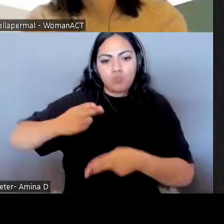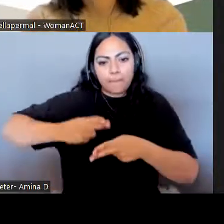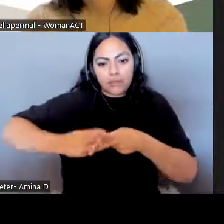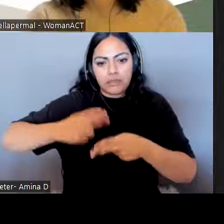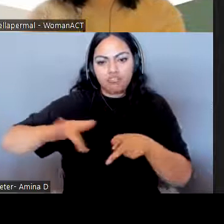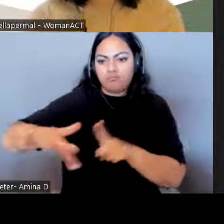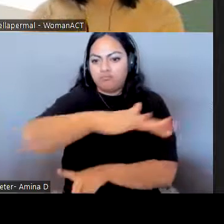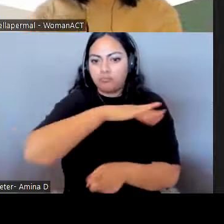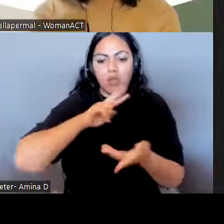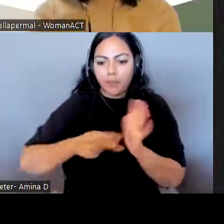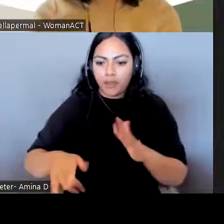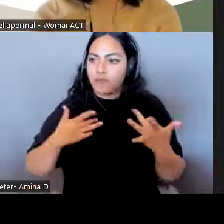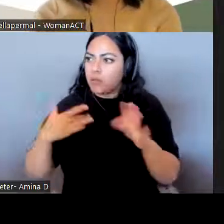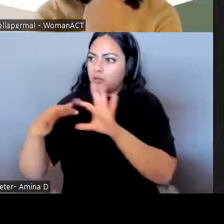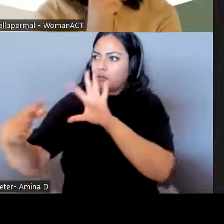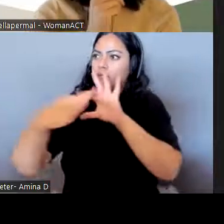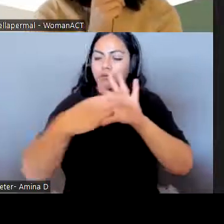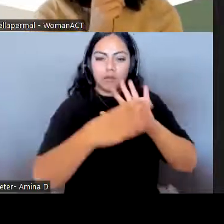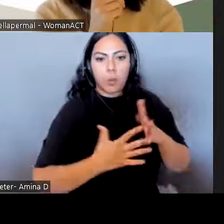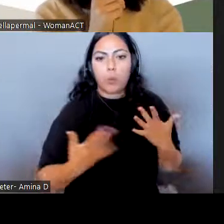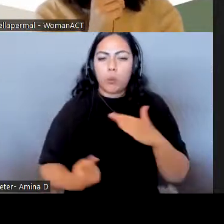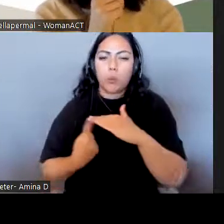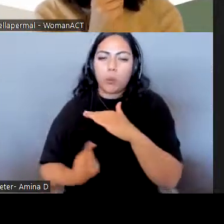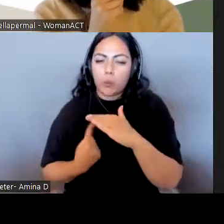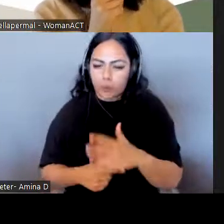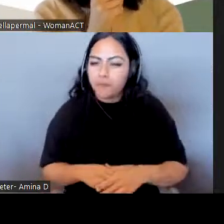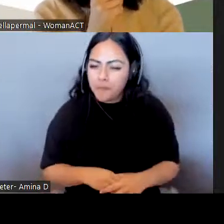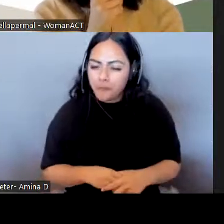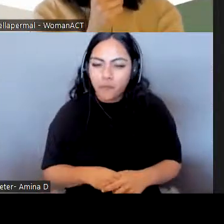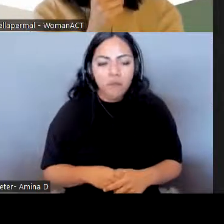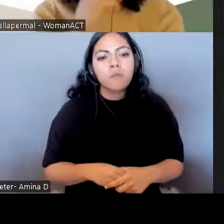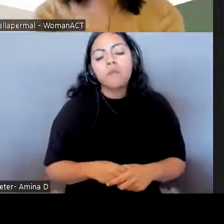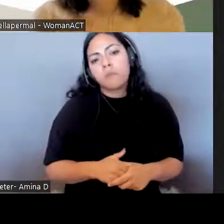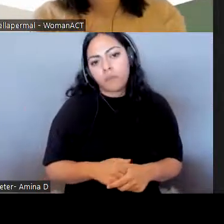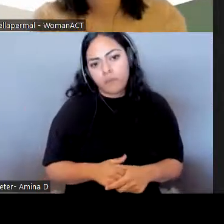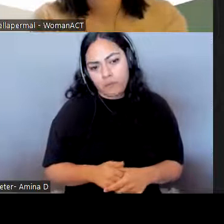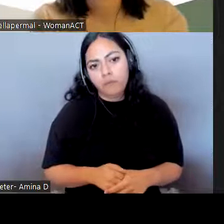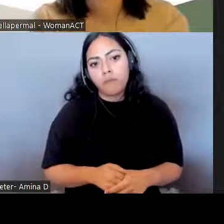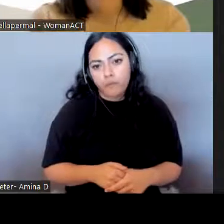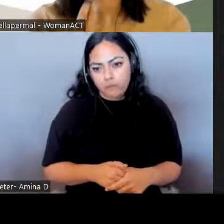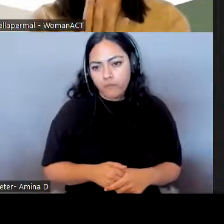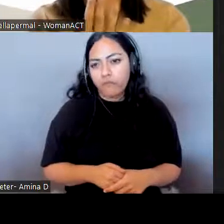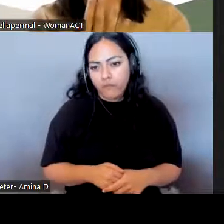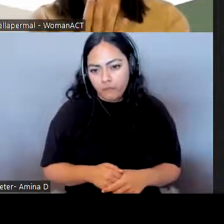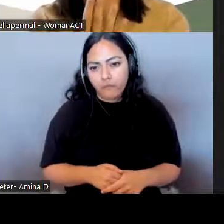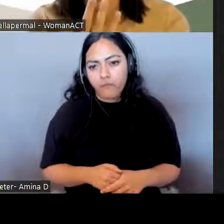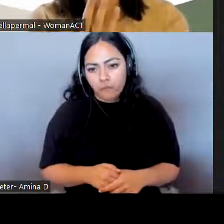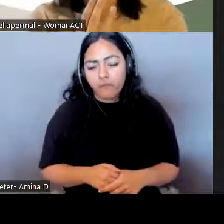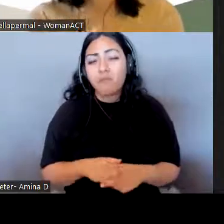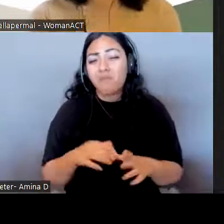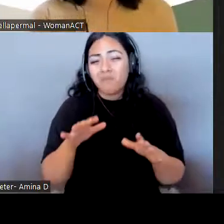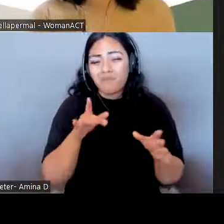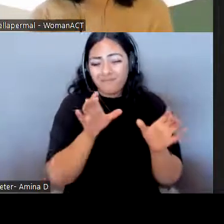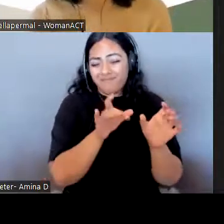off. What is important to know that all of these forms of and types of economic abuse,